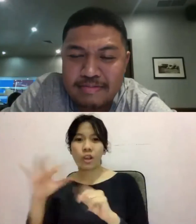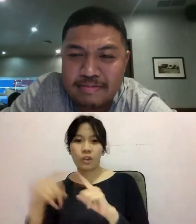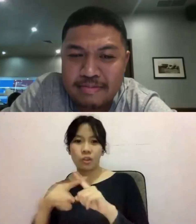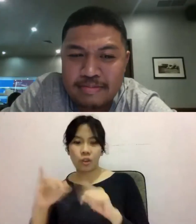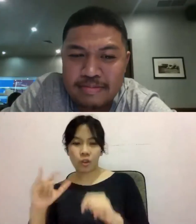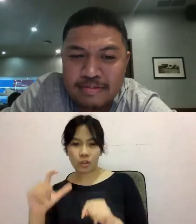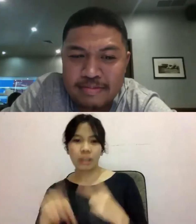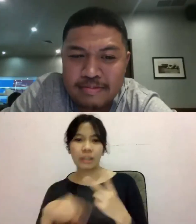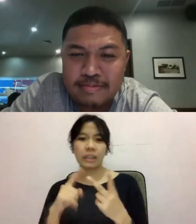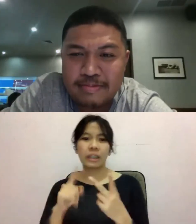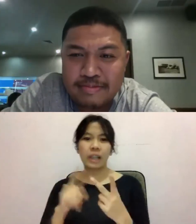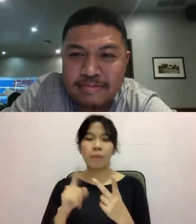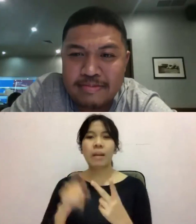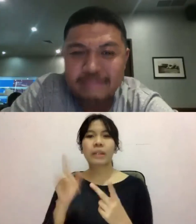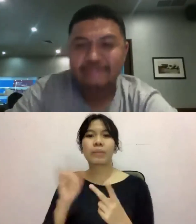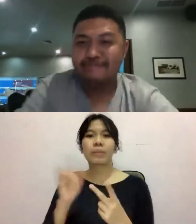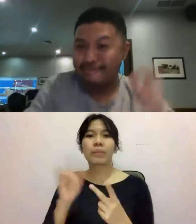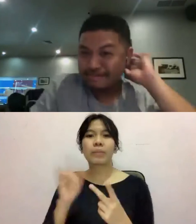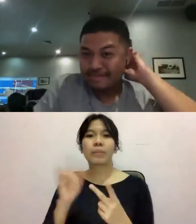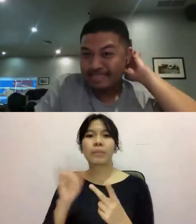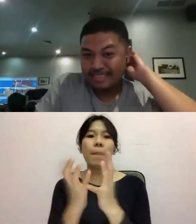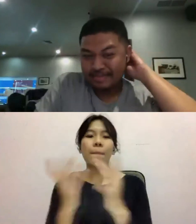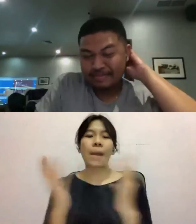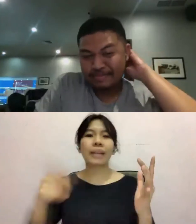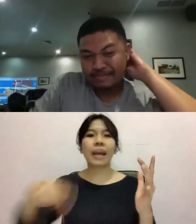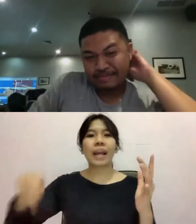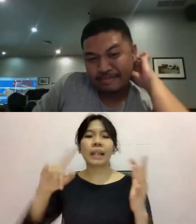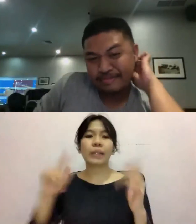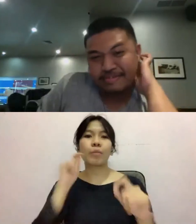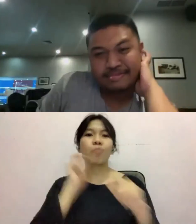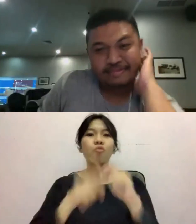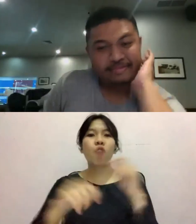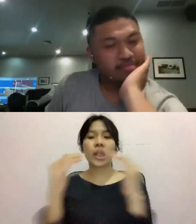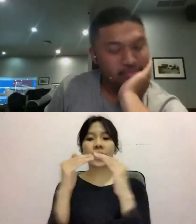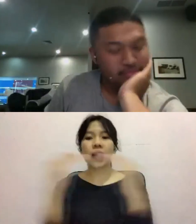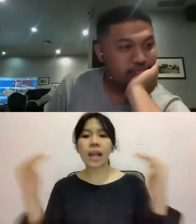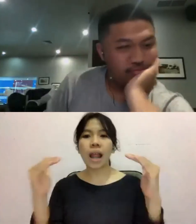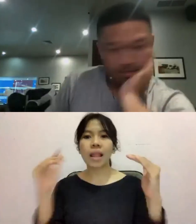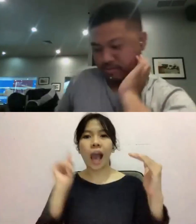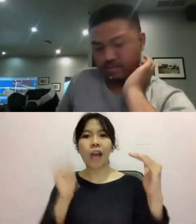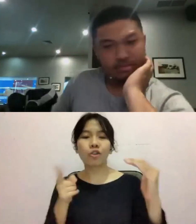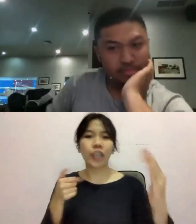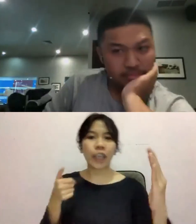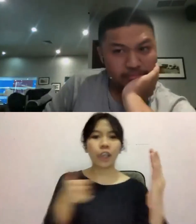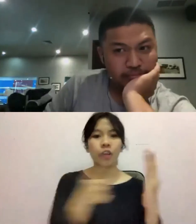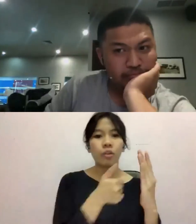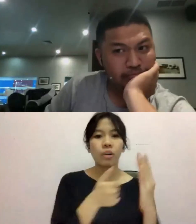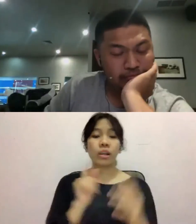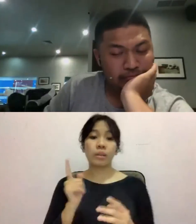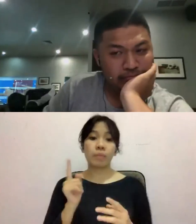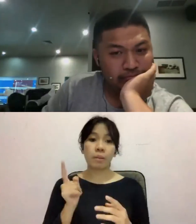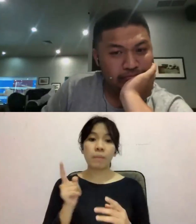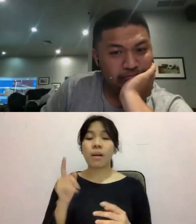of expressing yourself. Because I think in a lot of ways our culture kind of suppress how